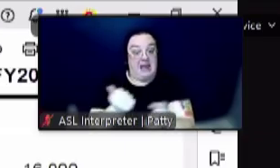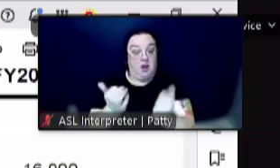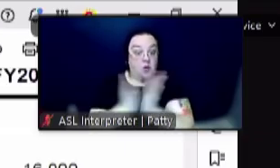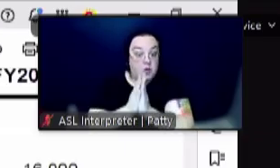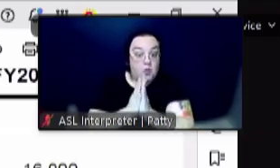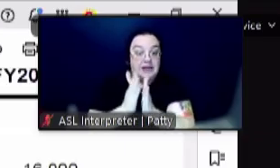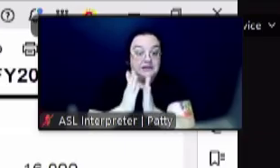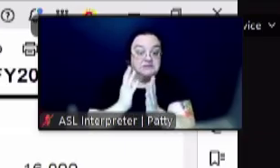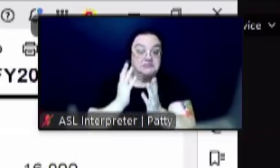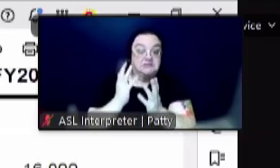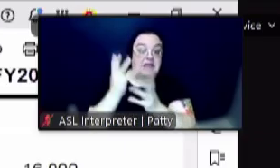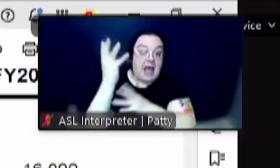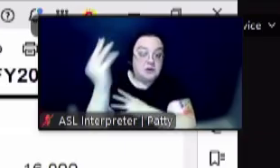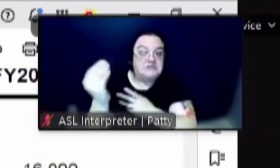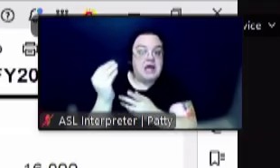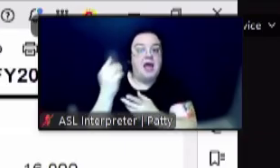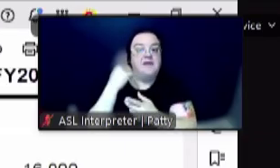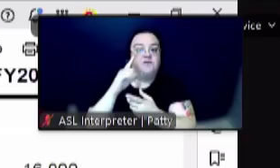supplement,